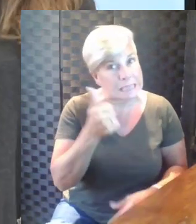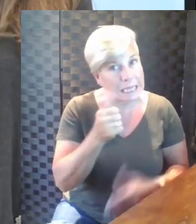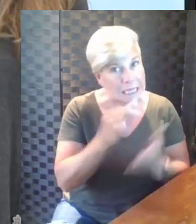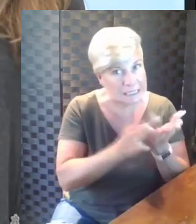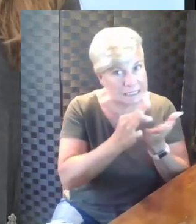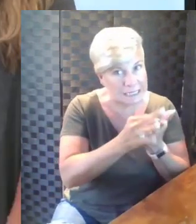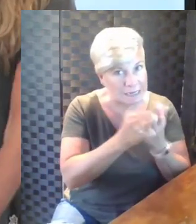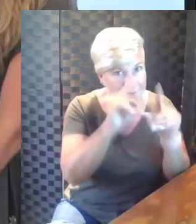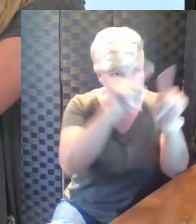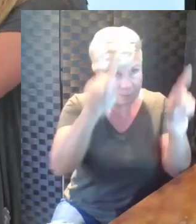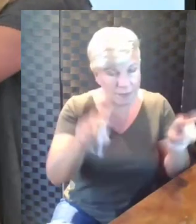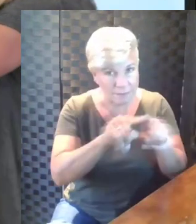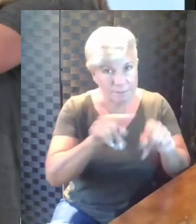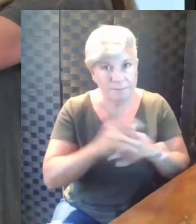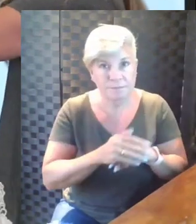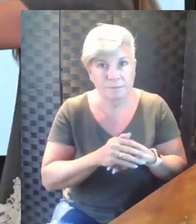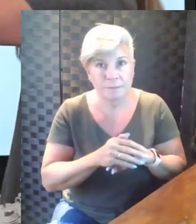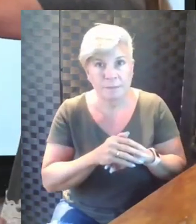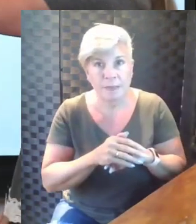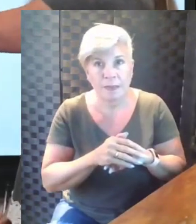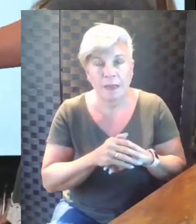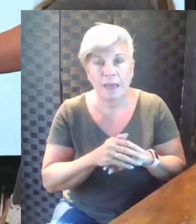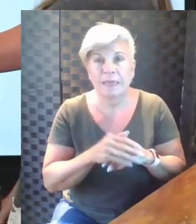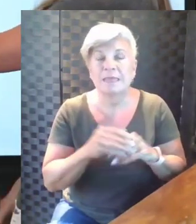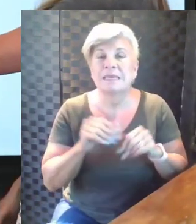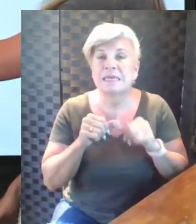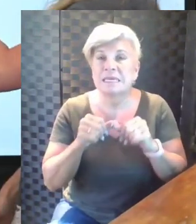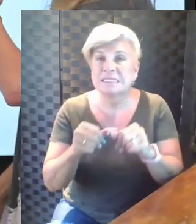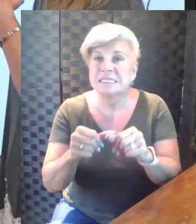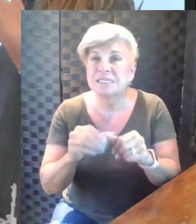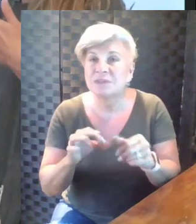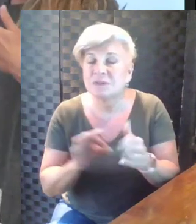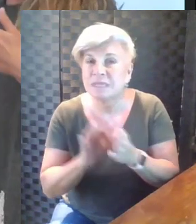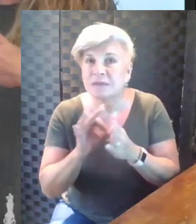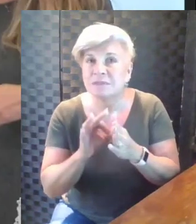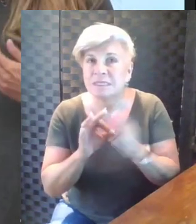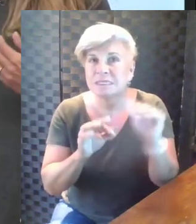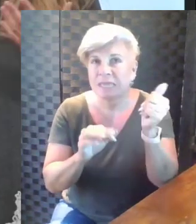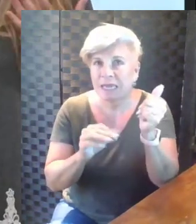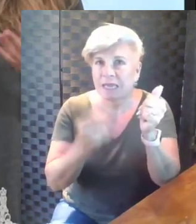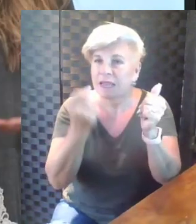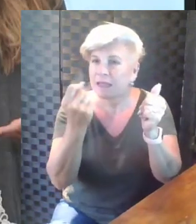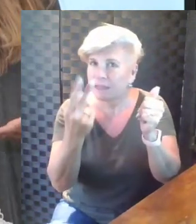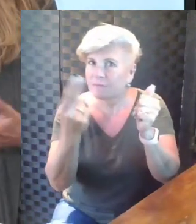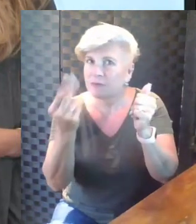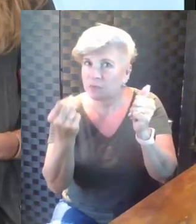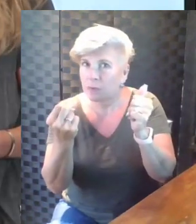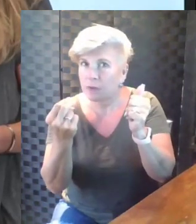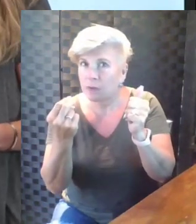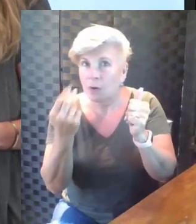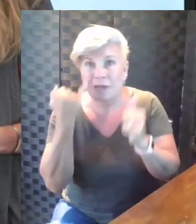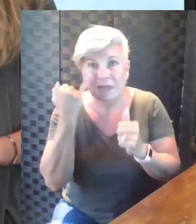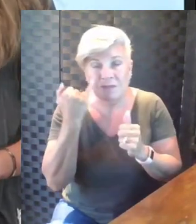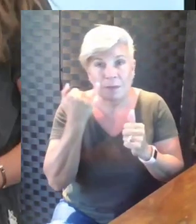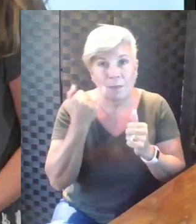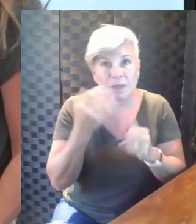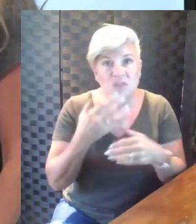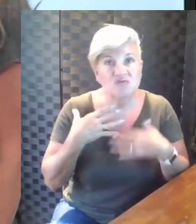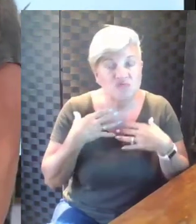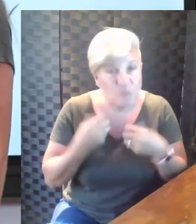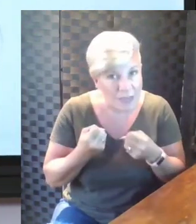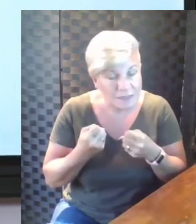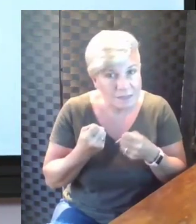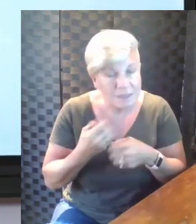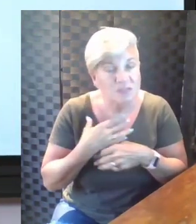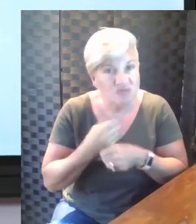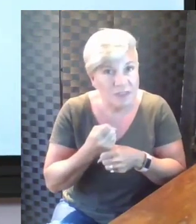counters in my 10 frame. So I can count on 11, 12, or If I'm going to trust for the rest of our math lessons that